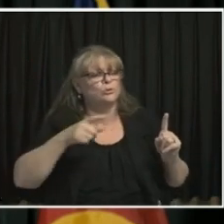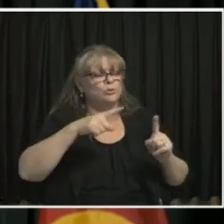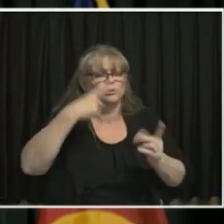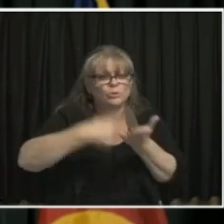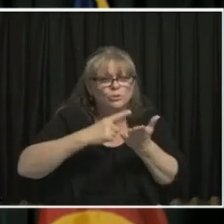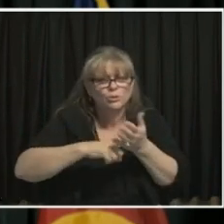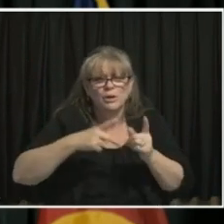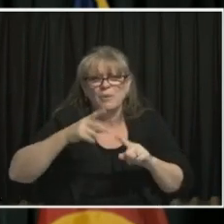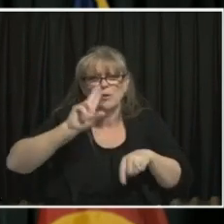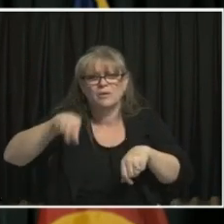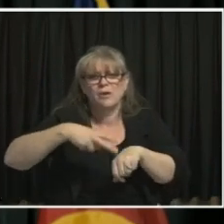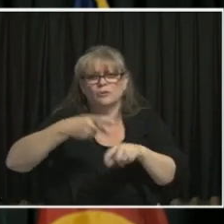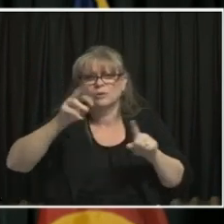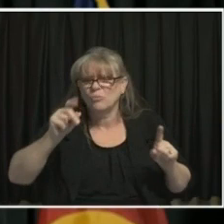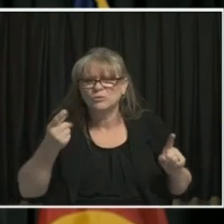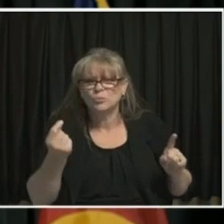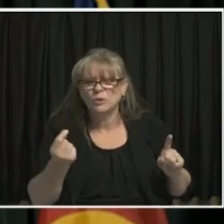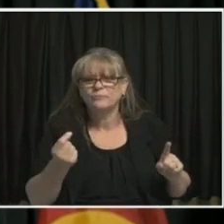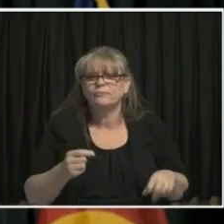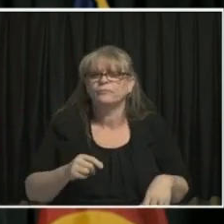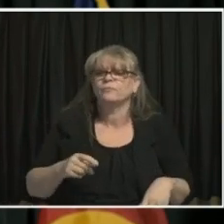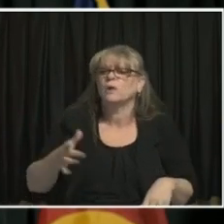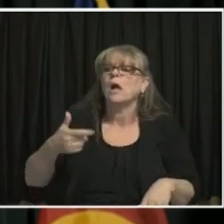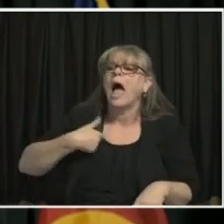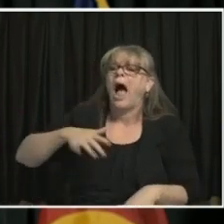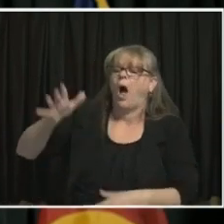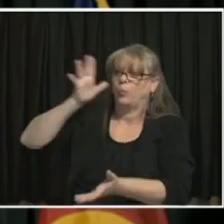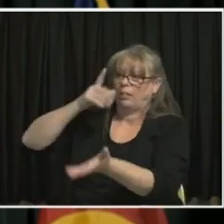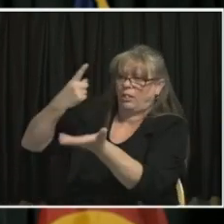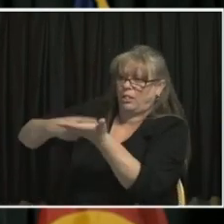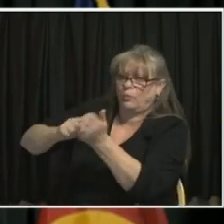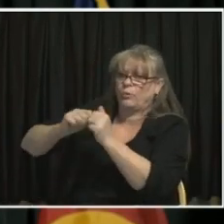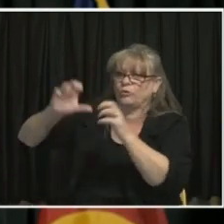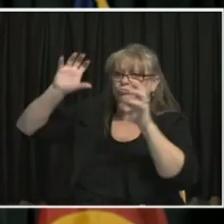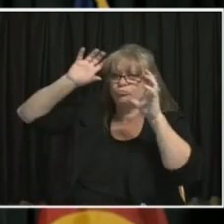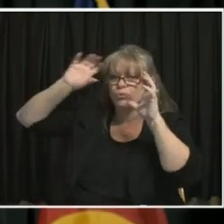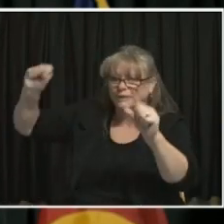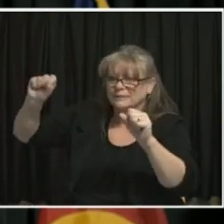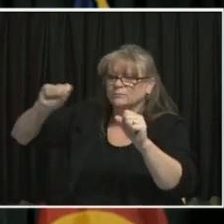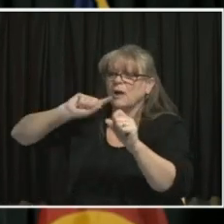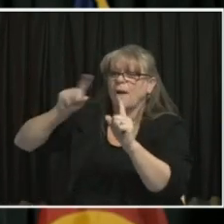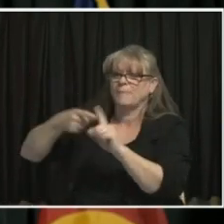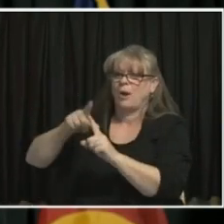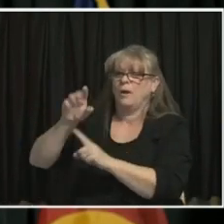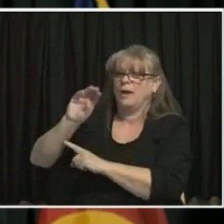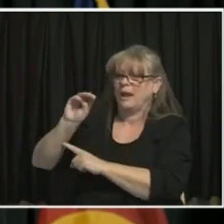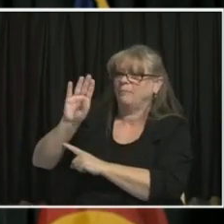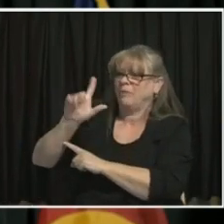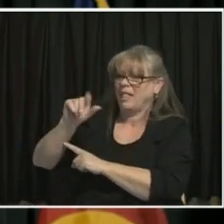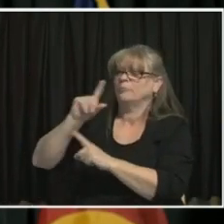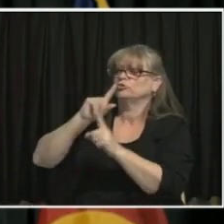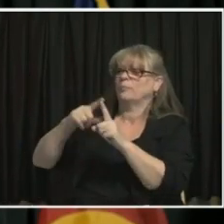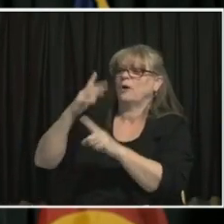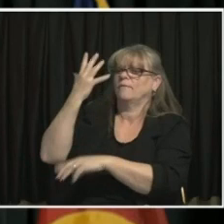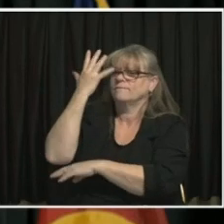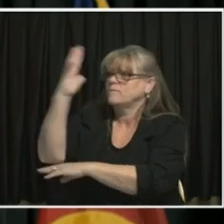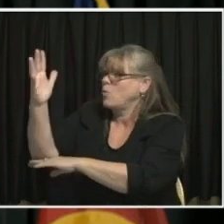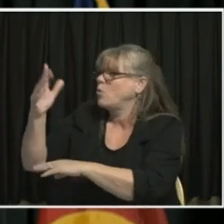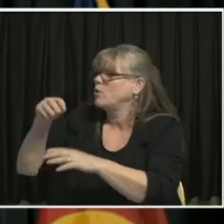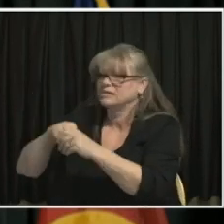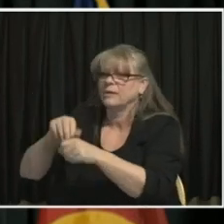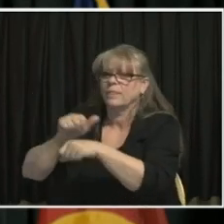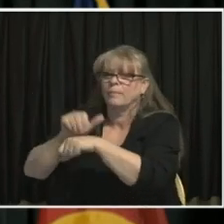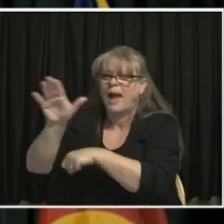Forest Service and BLM and just the value of that continued partnership to make sure that they're in sync with where we're going as a state and